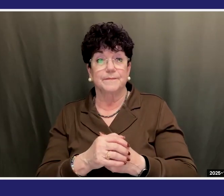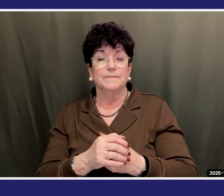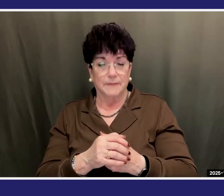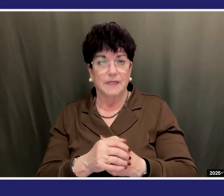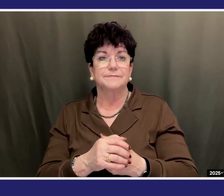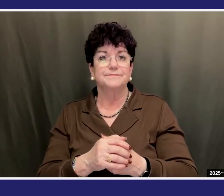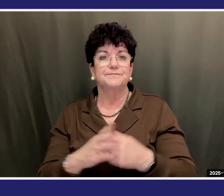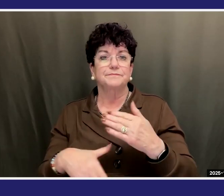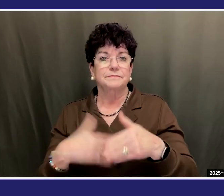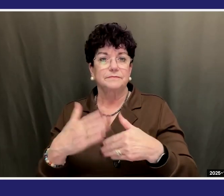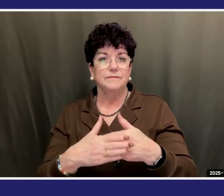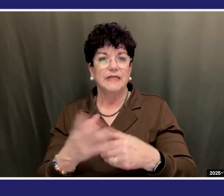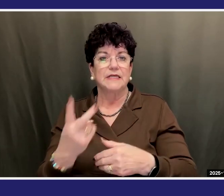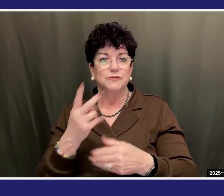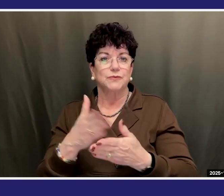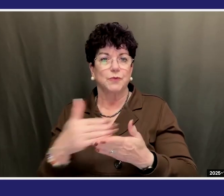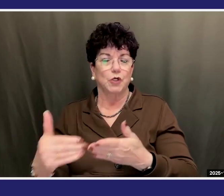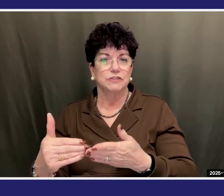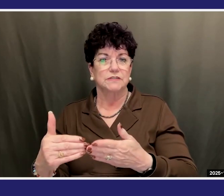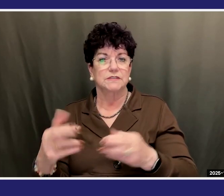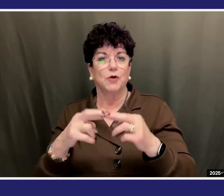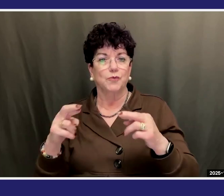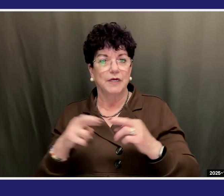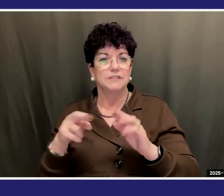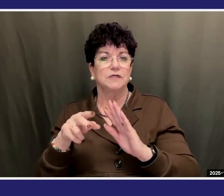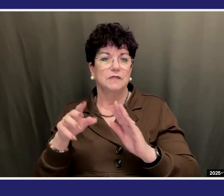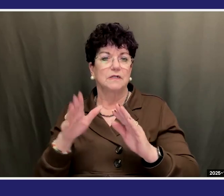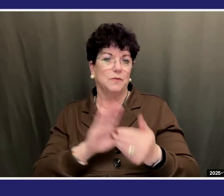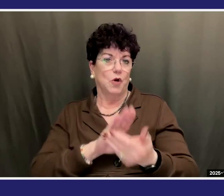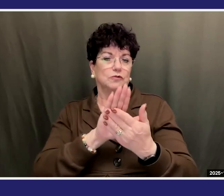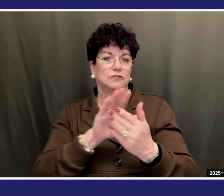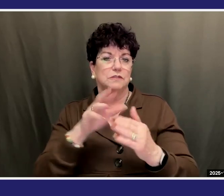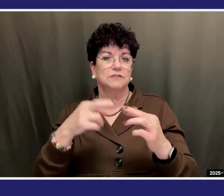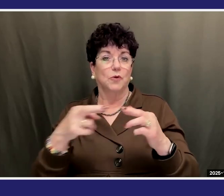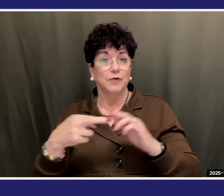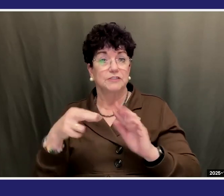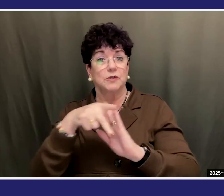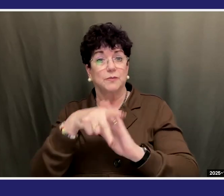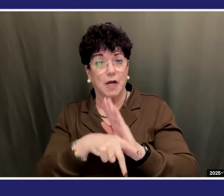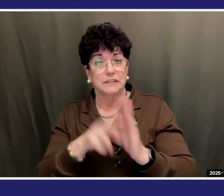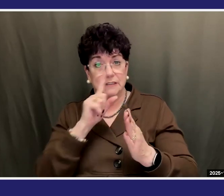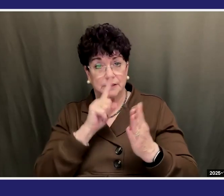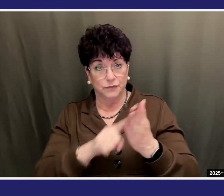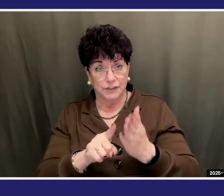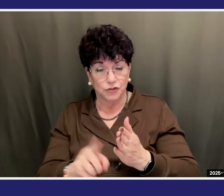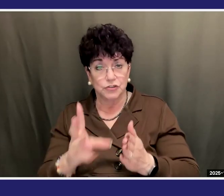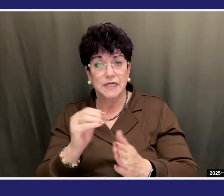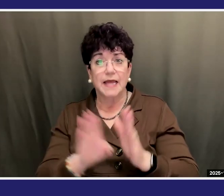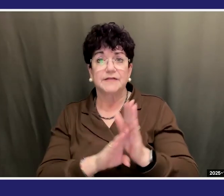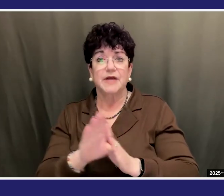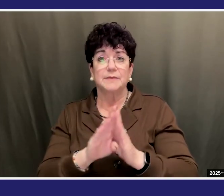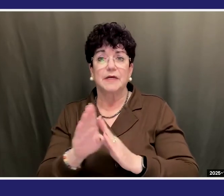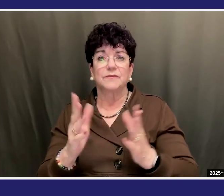Okay, and then the next two components are focused on regional approaches. So the regional policy research and development here, this aims to address